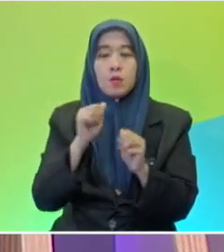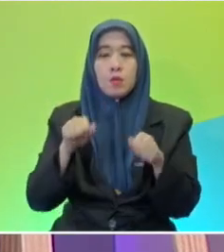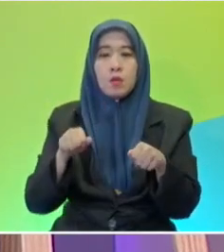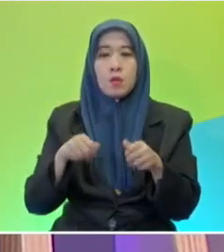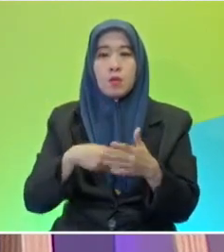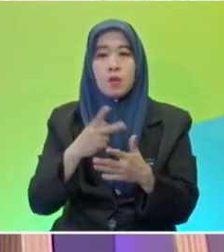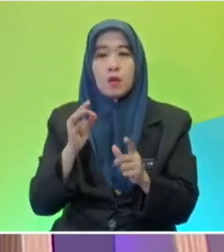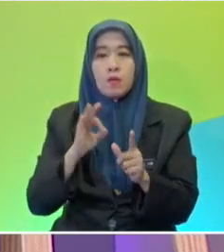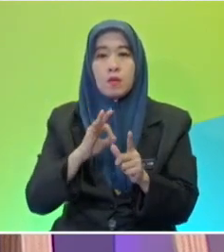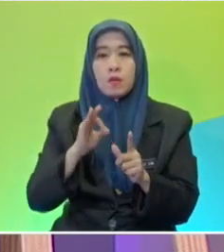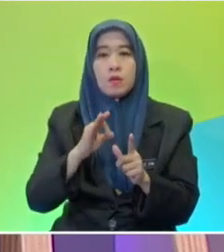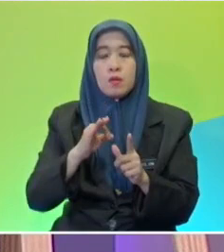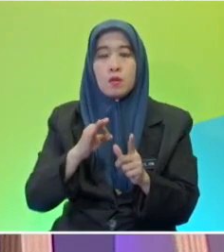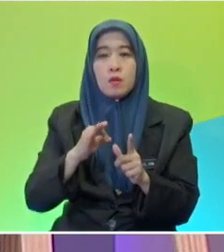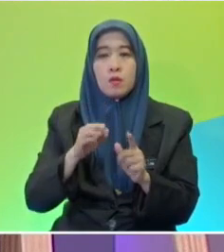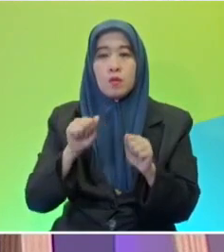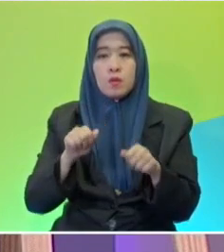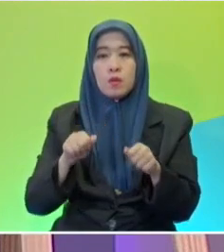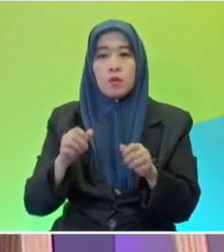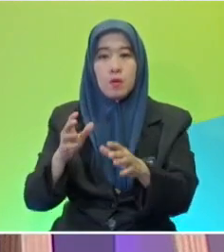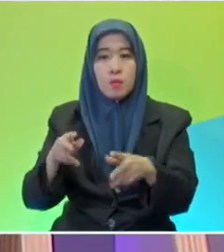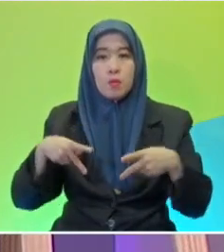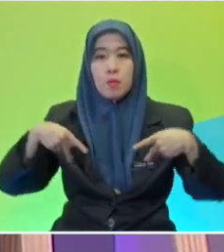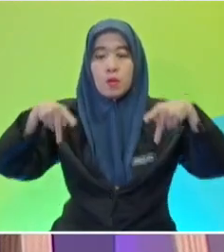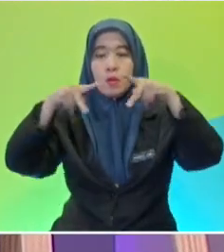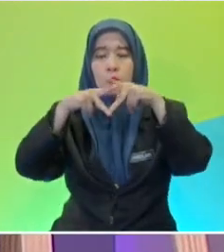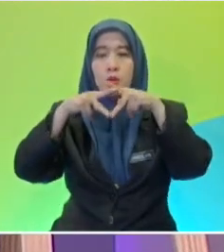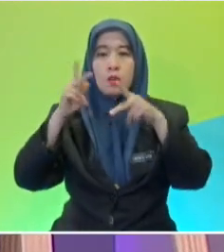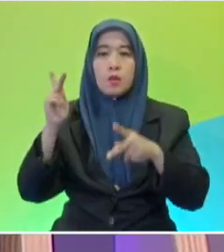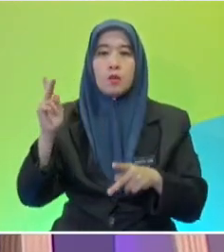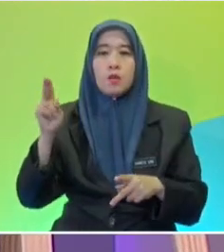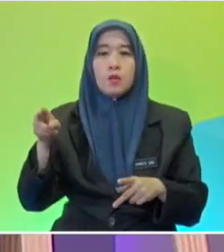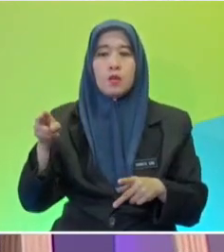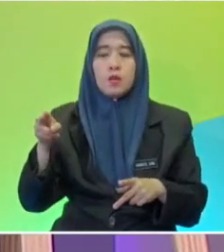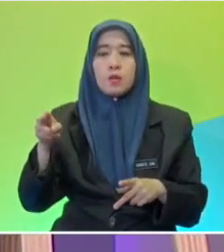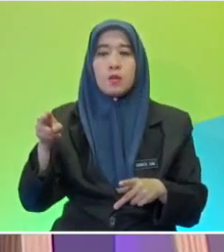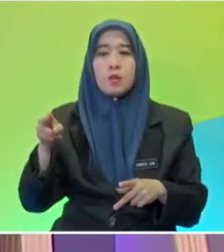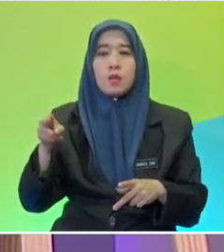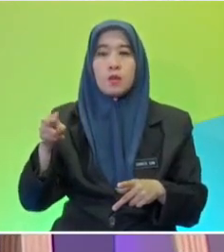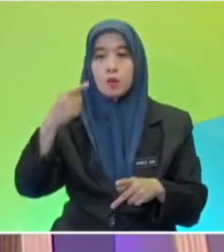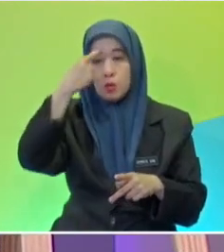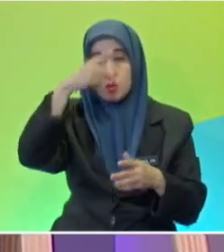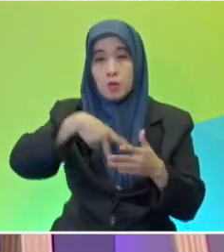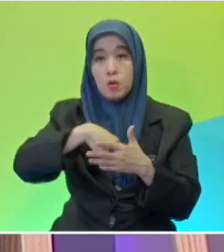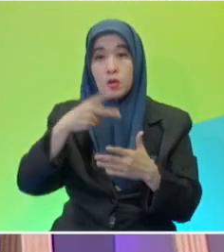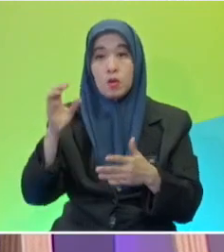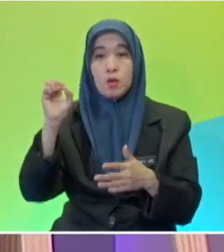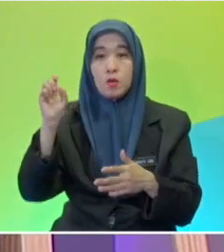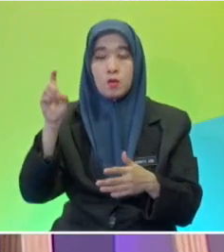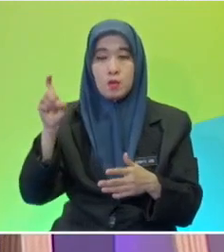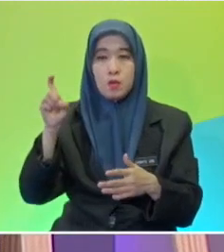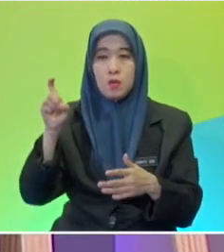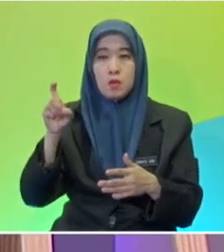photosynthesis, they need carbon dioxide. So during that time they will take in the carbon dioxide, they will produce oxygen. That